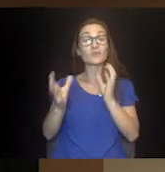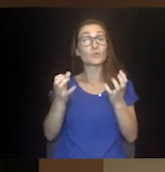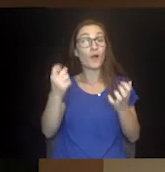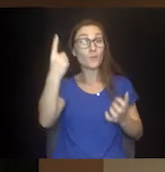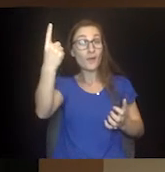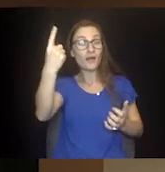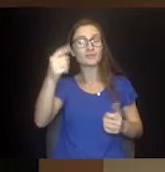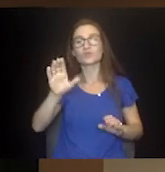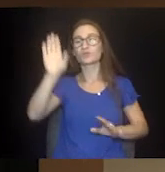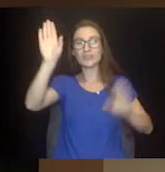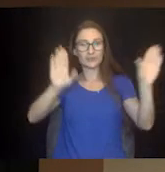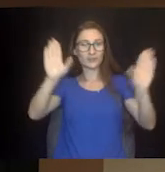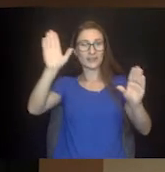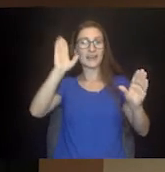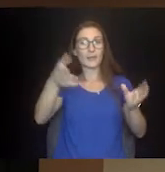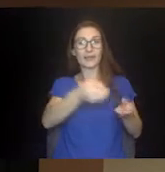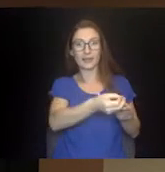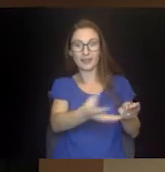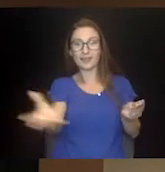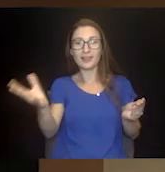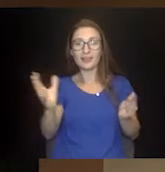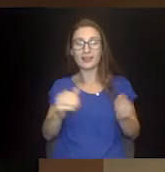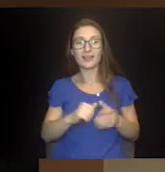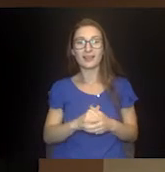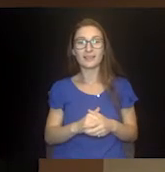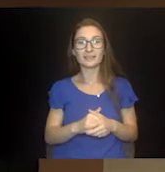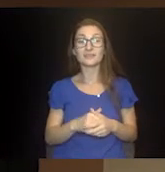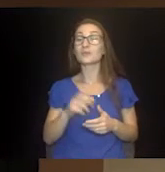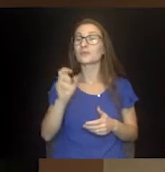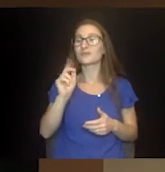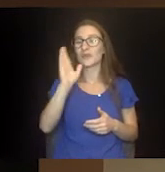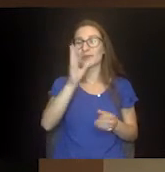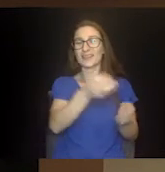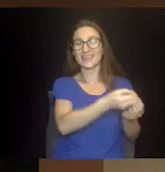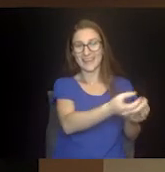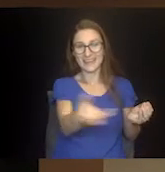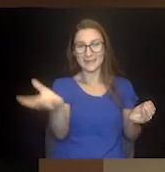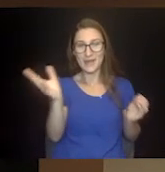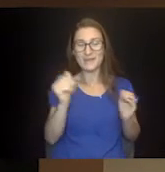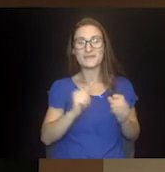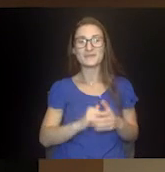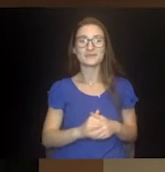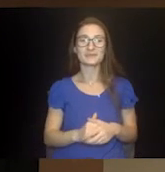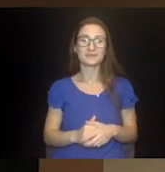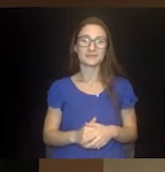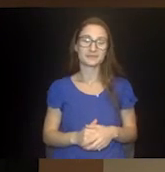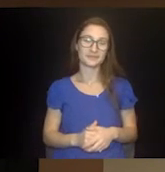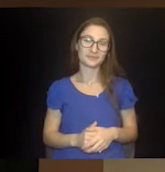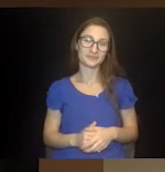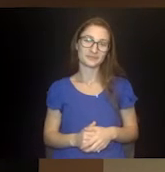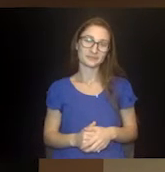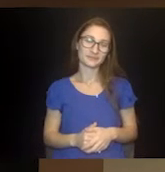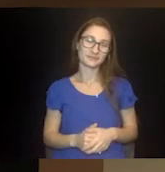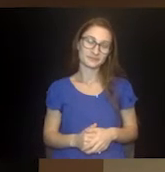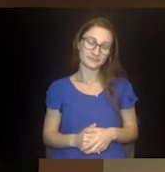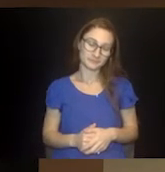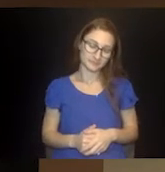anyone would want one, just raise your hand. And if you, all right, I'll hand this to you